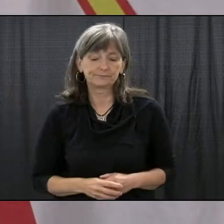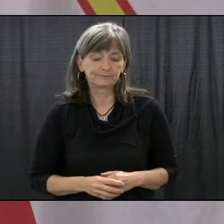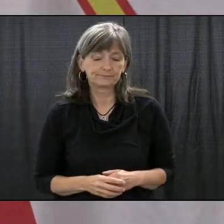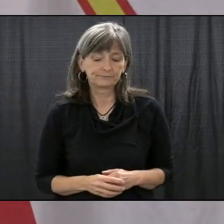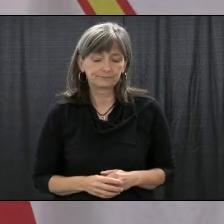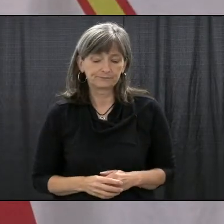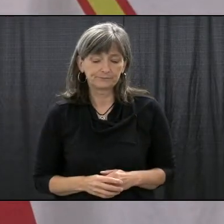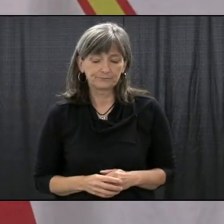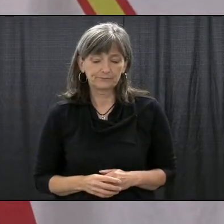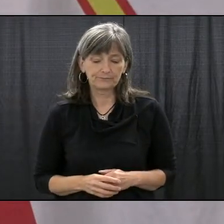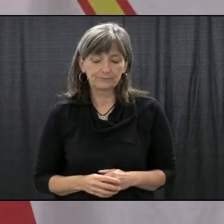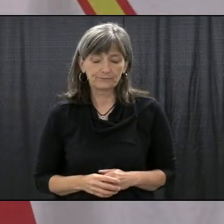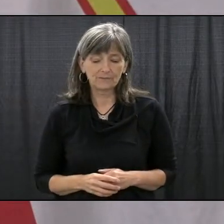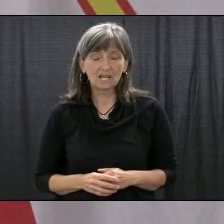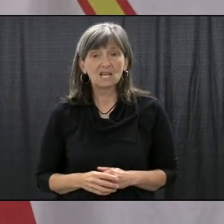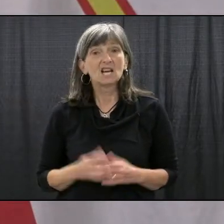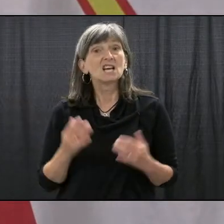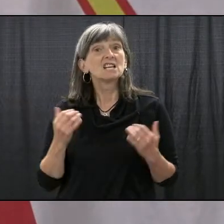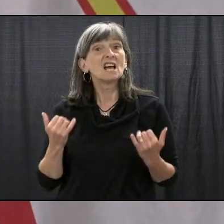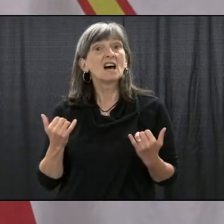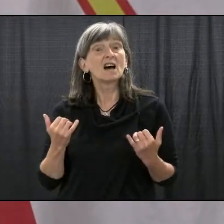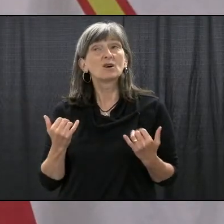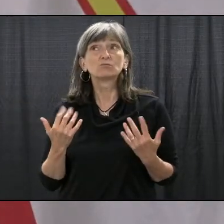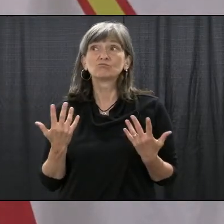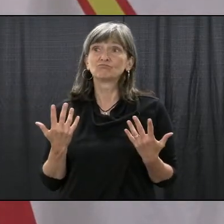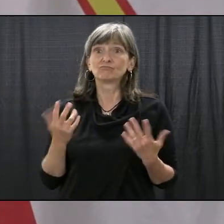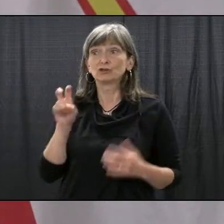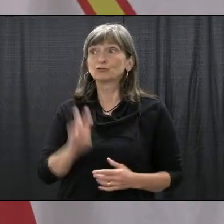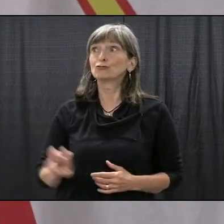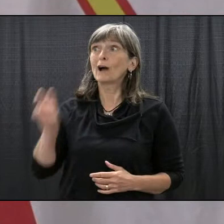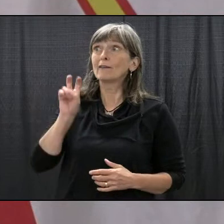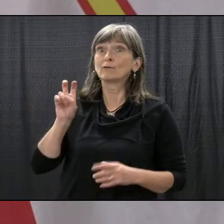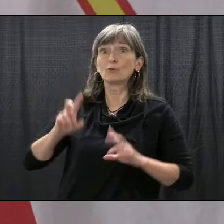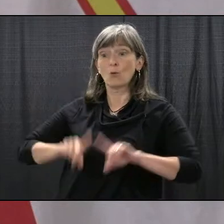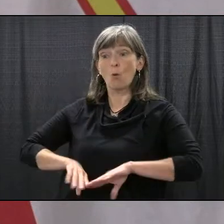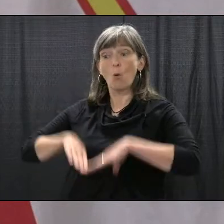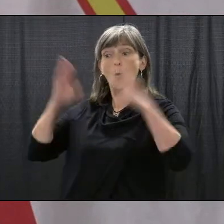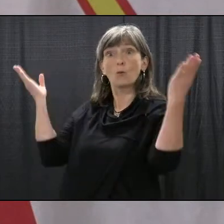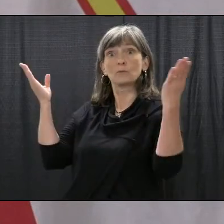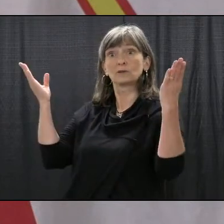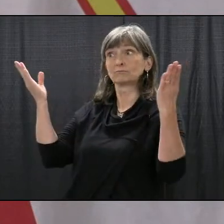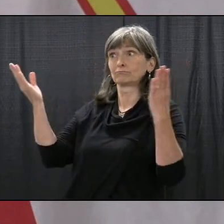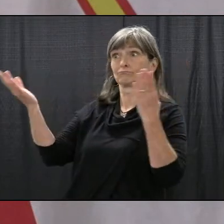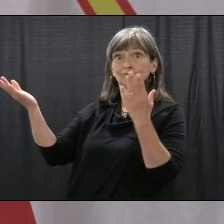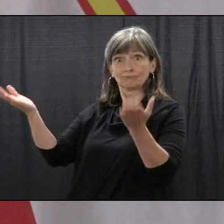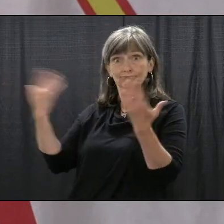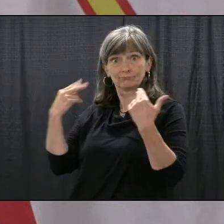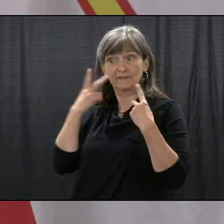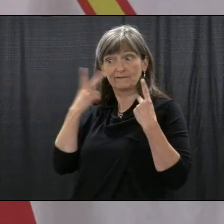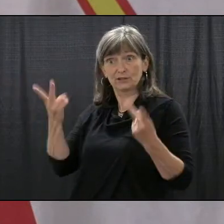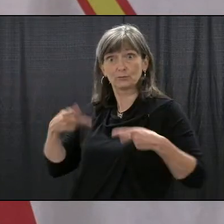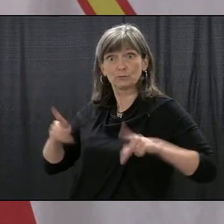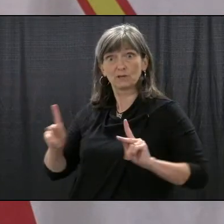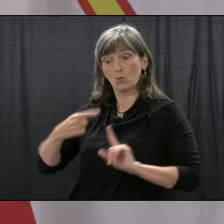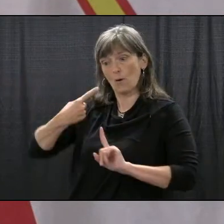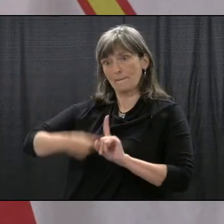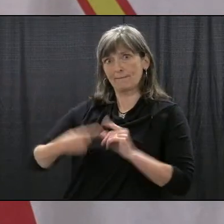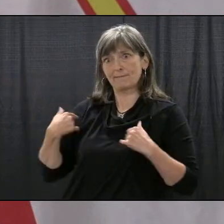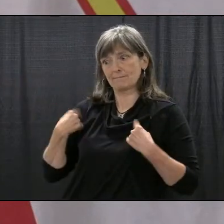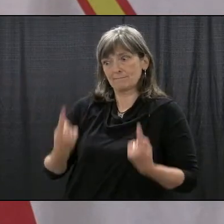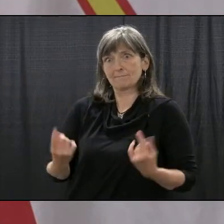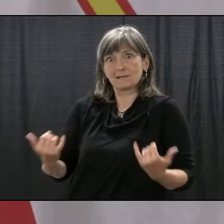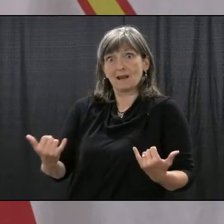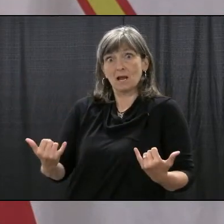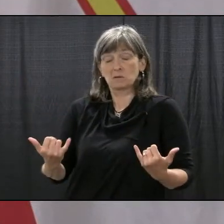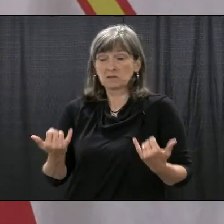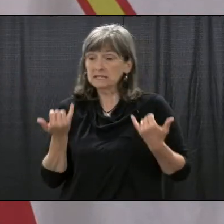So it's been just over a month since we lifted the travel restrictions and permitted non-essential travel into the province, and we continue to see